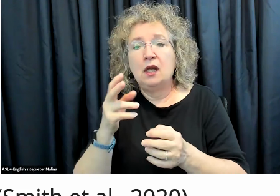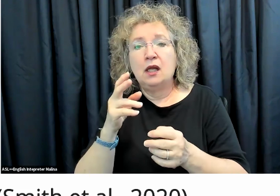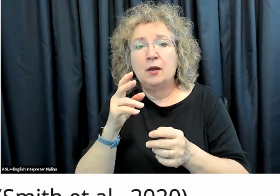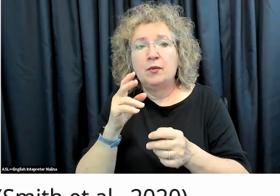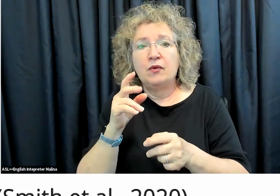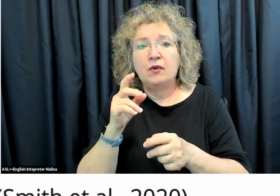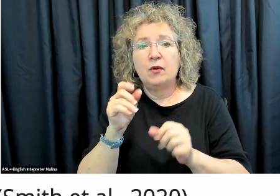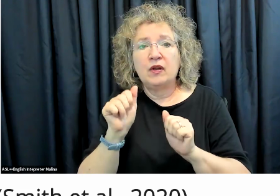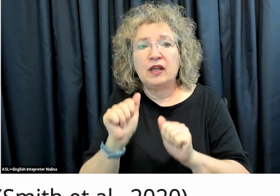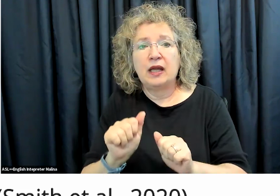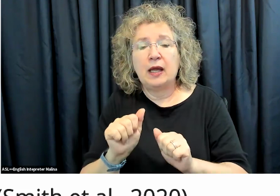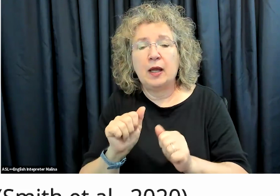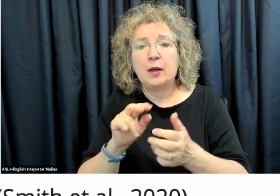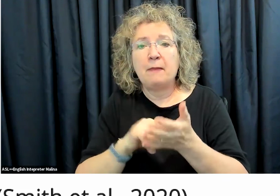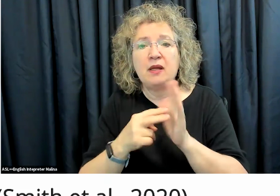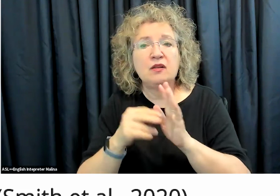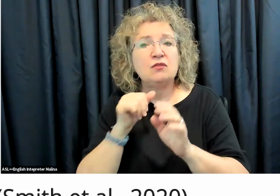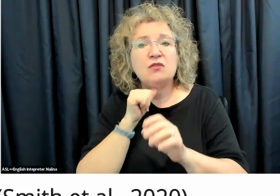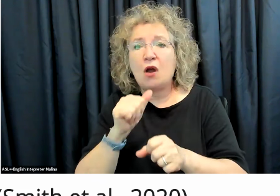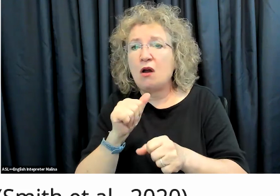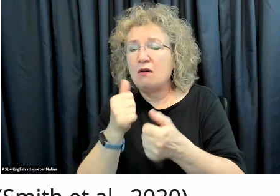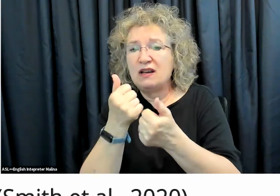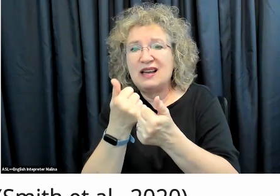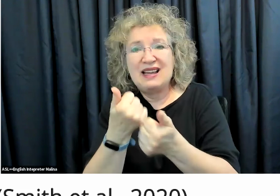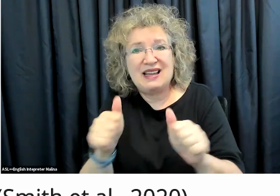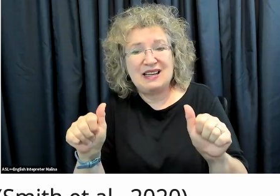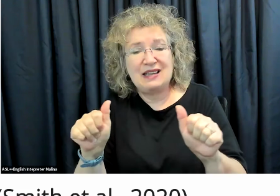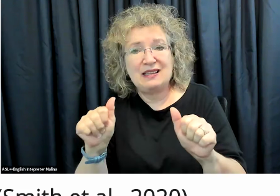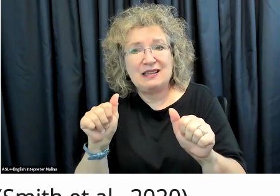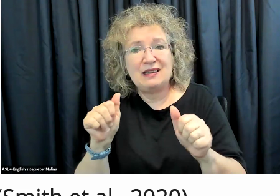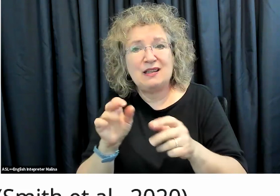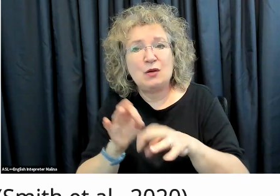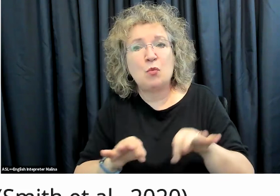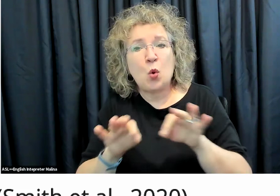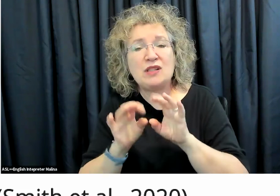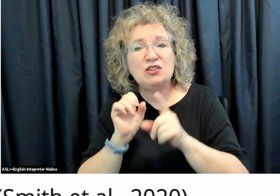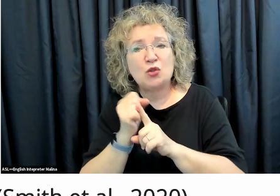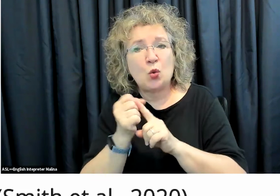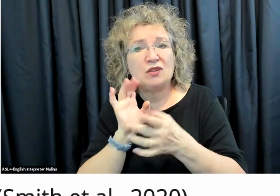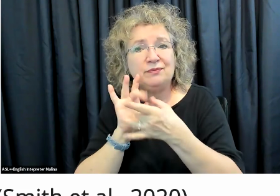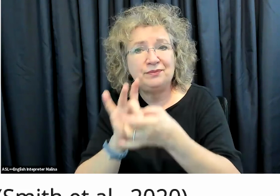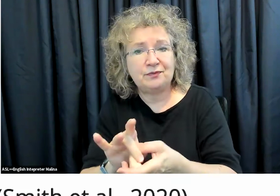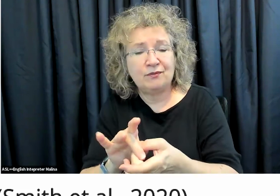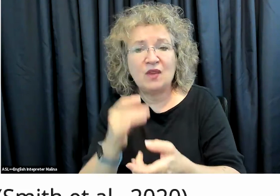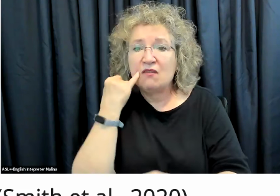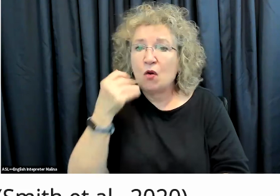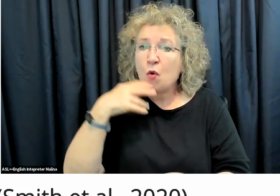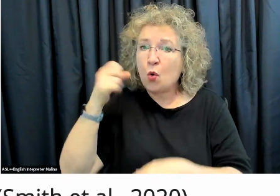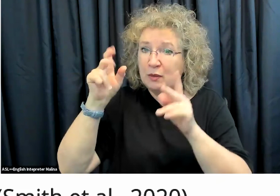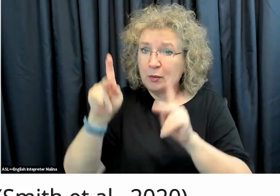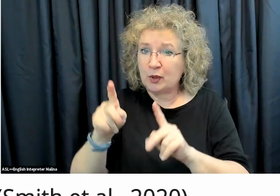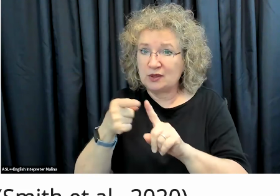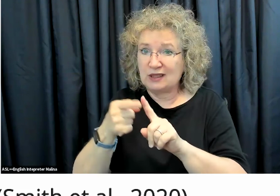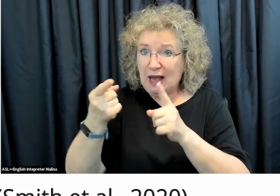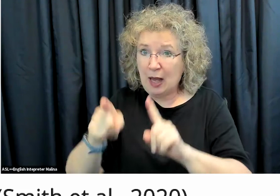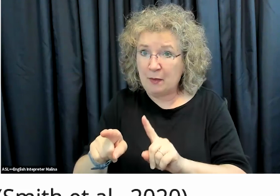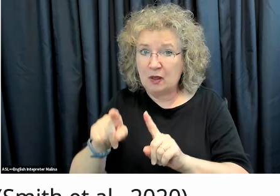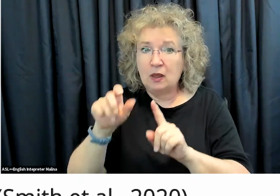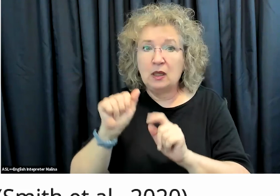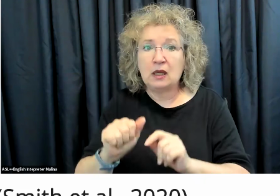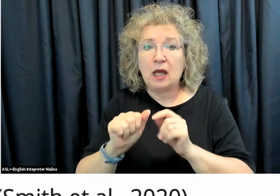connections. And for older adults, this can lead to loneliness, depression, cognitive decline, and even physical